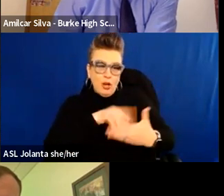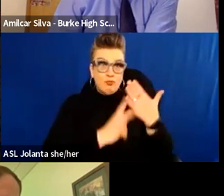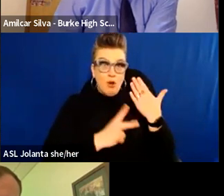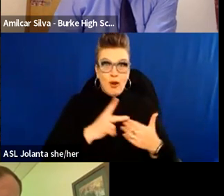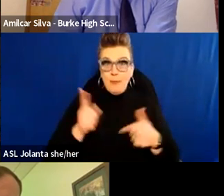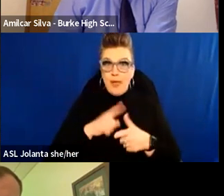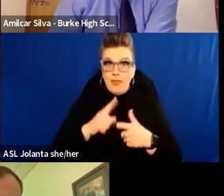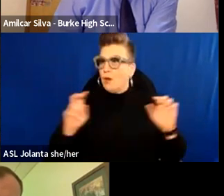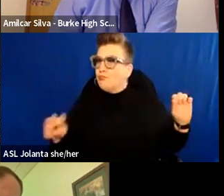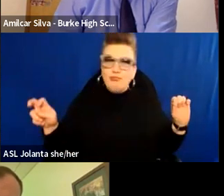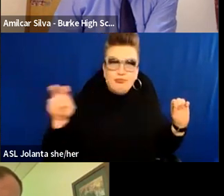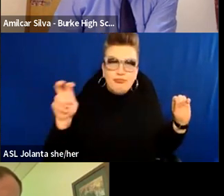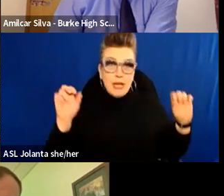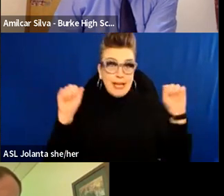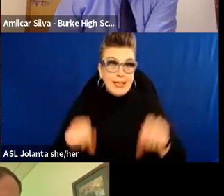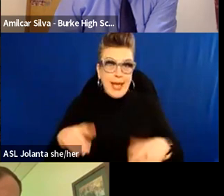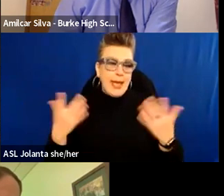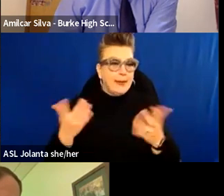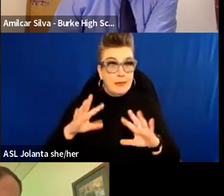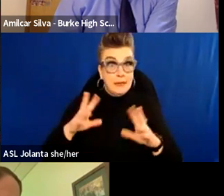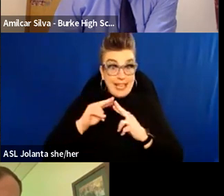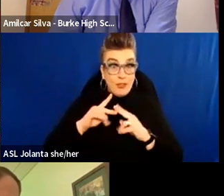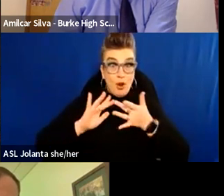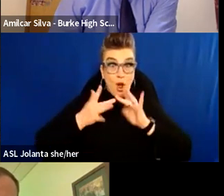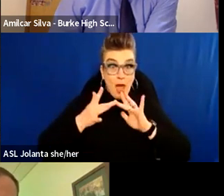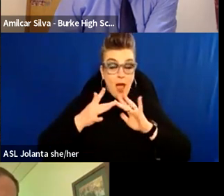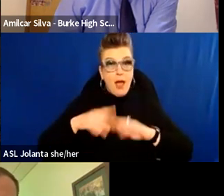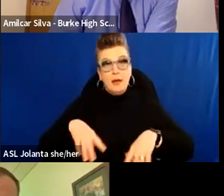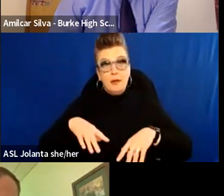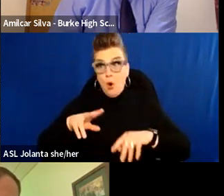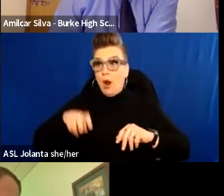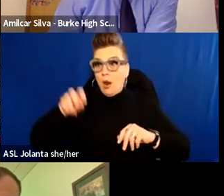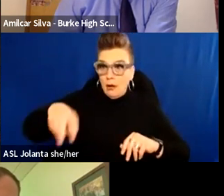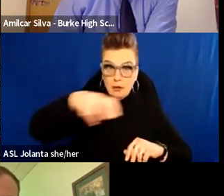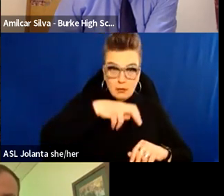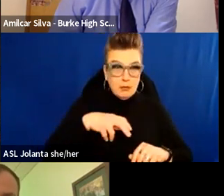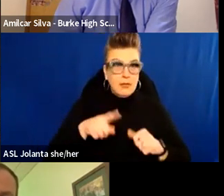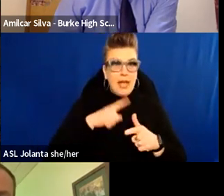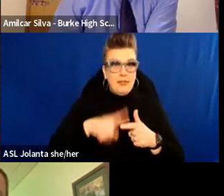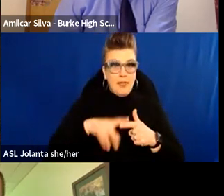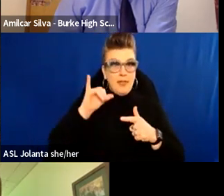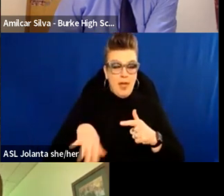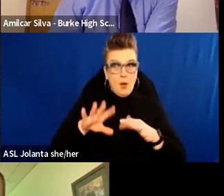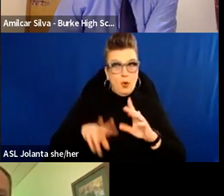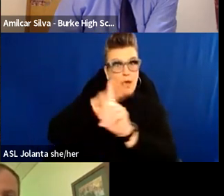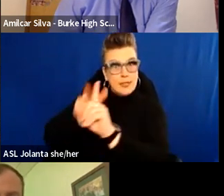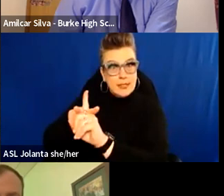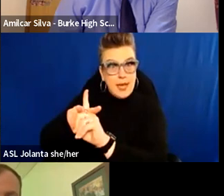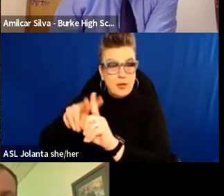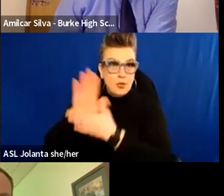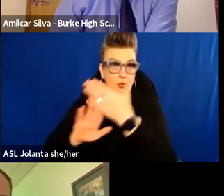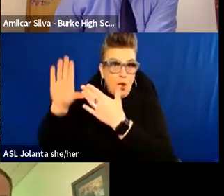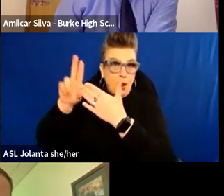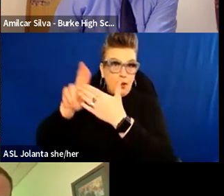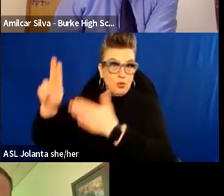course either online or physically and that would also extend a higher education as well so we could partner